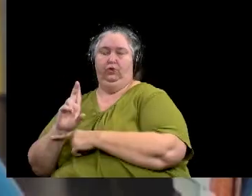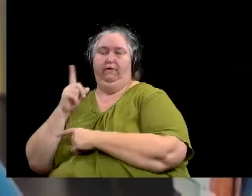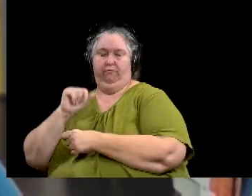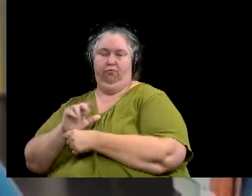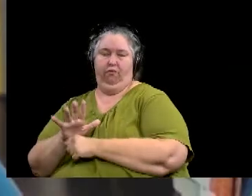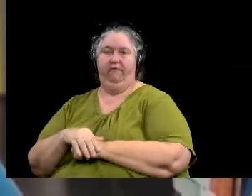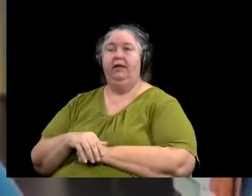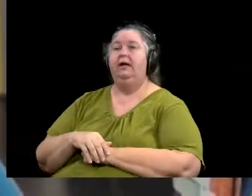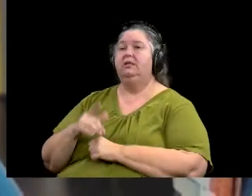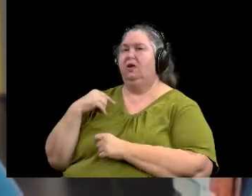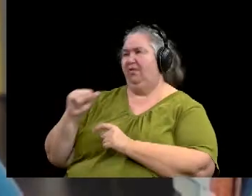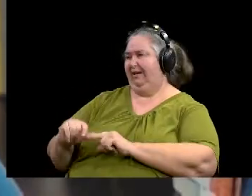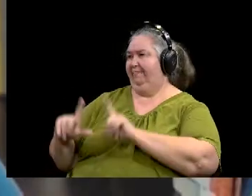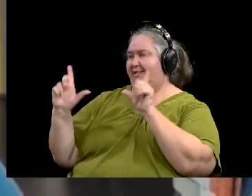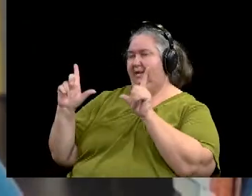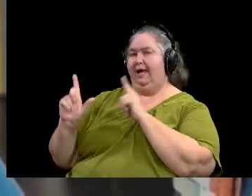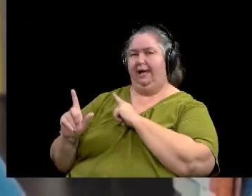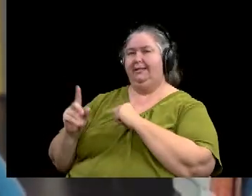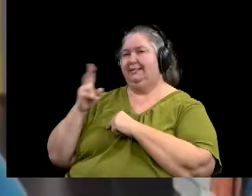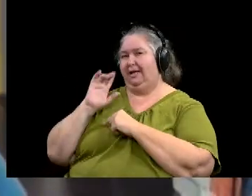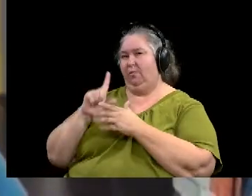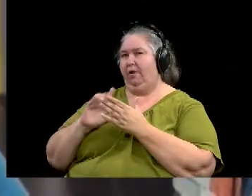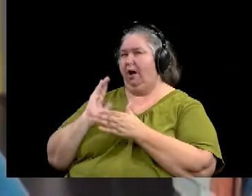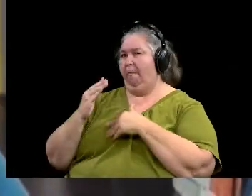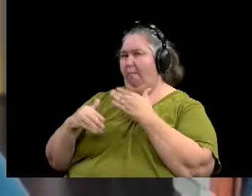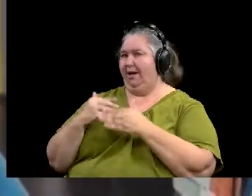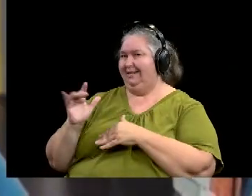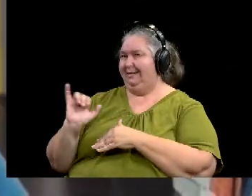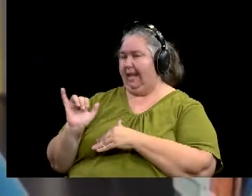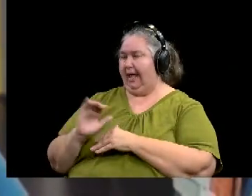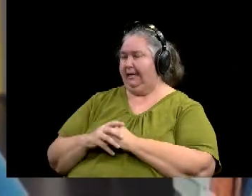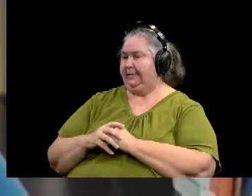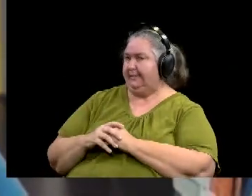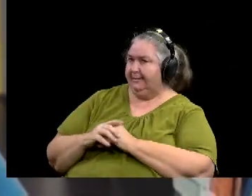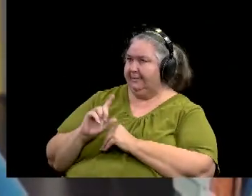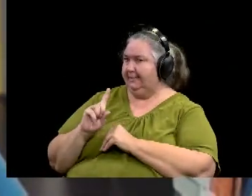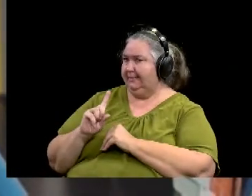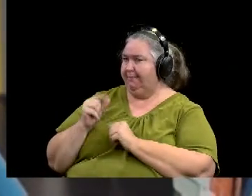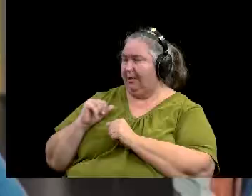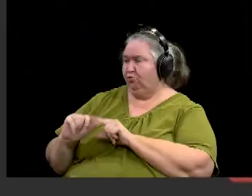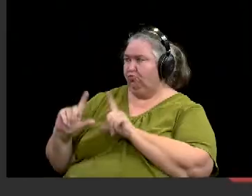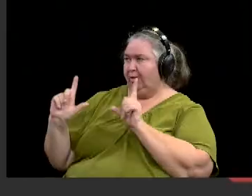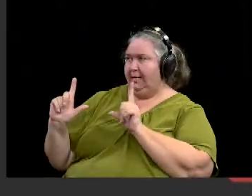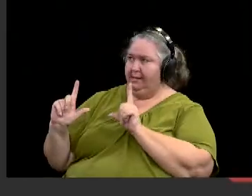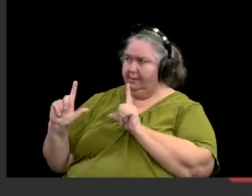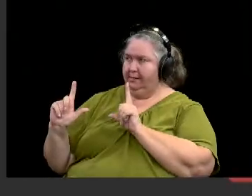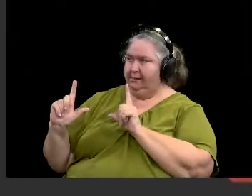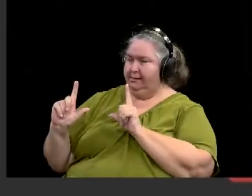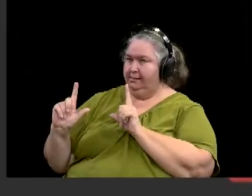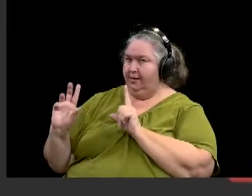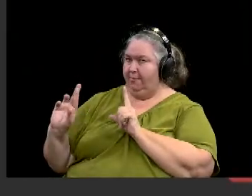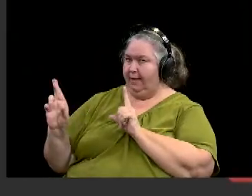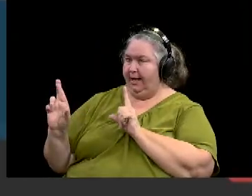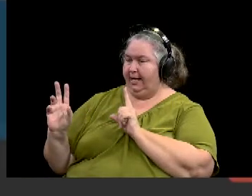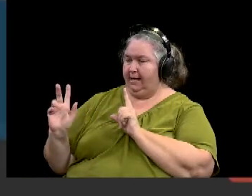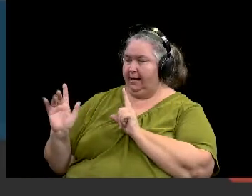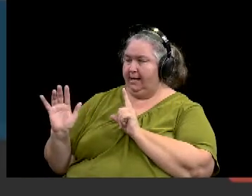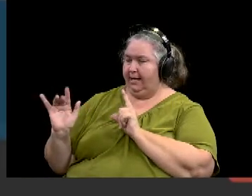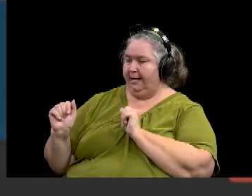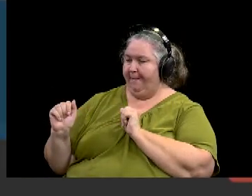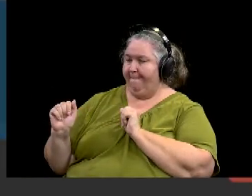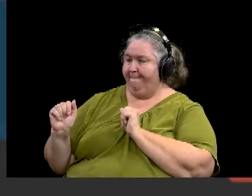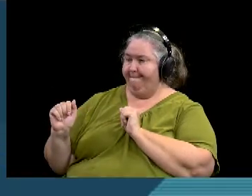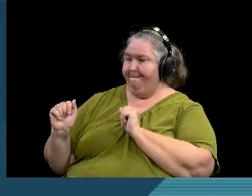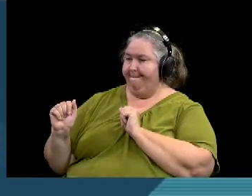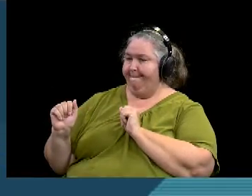me get my screen going here. Okay, And